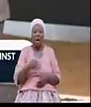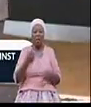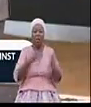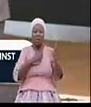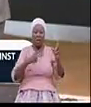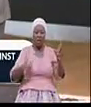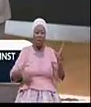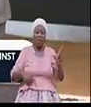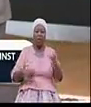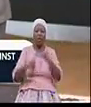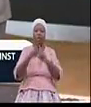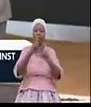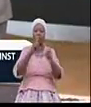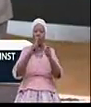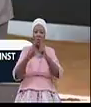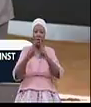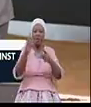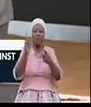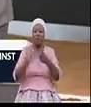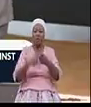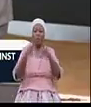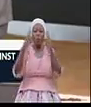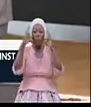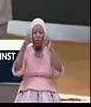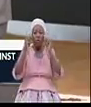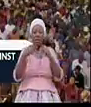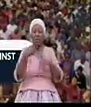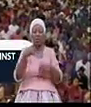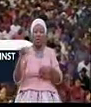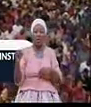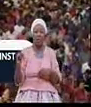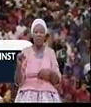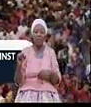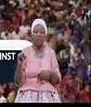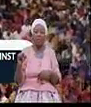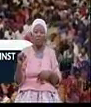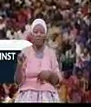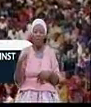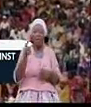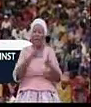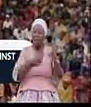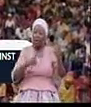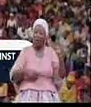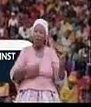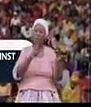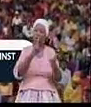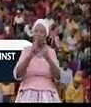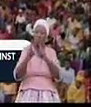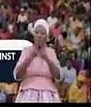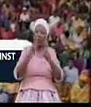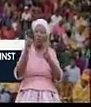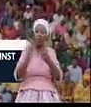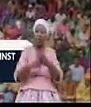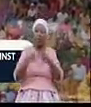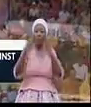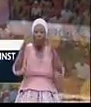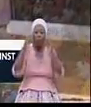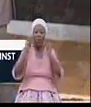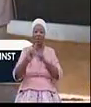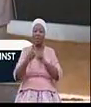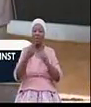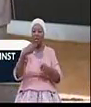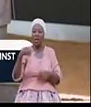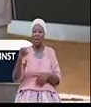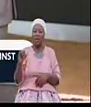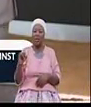Lord spake unto Moses, saying, the Lord spake unto Moses, saying,